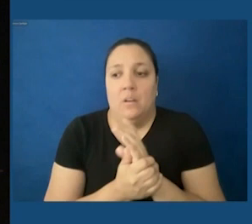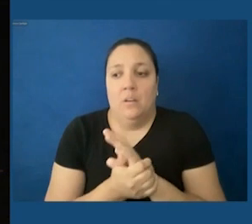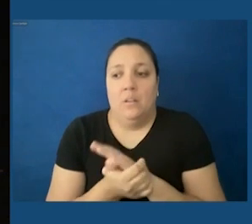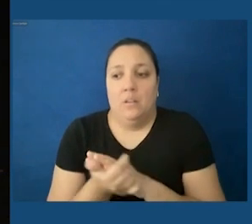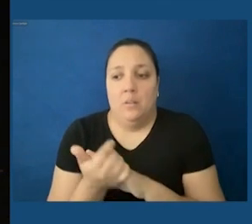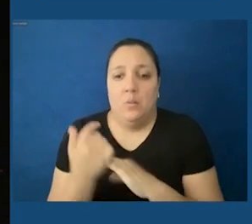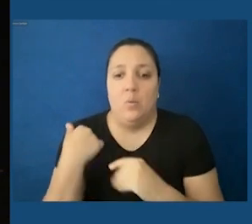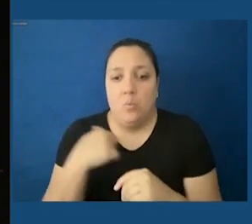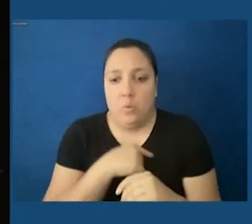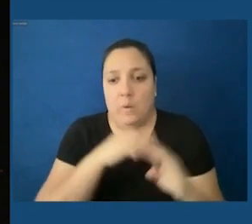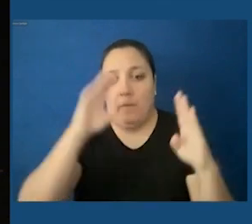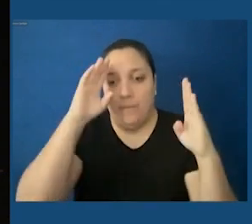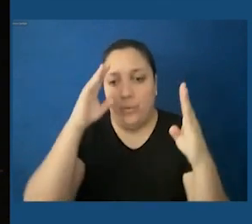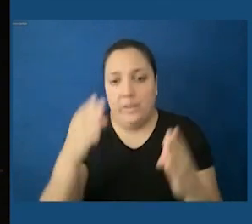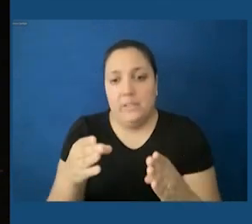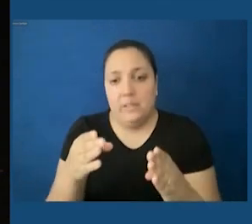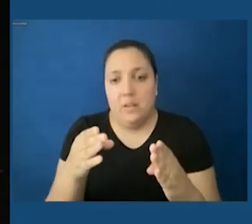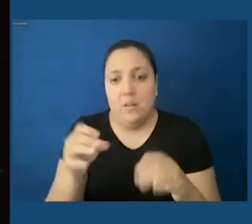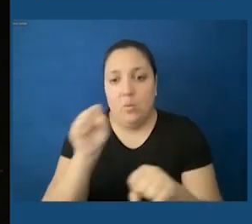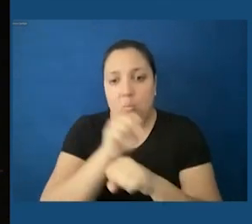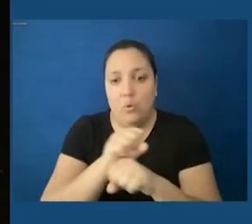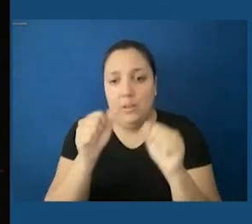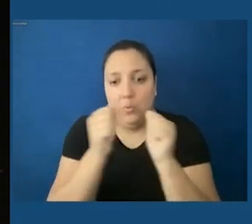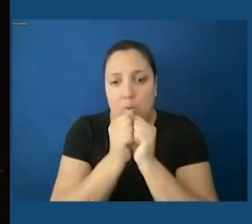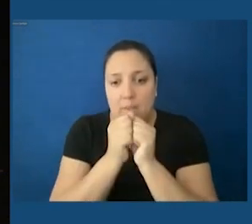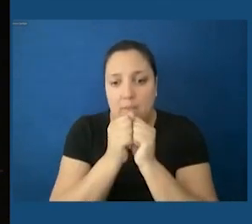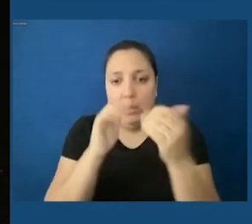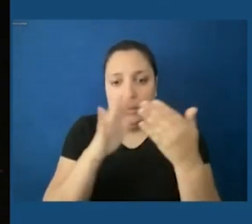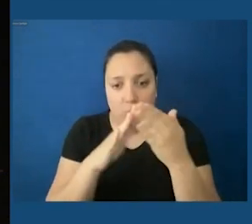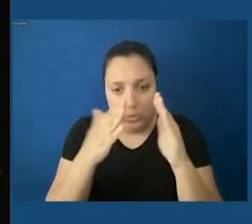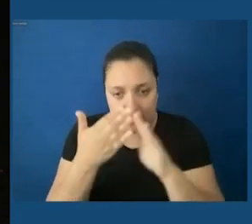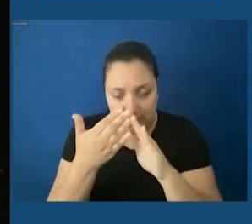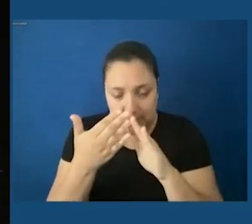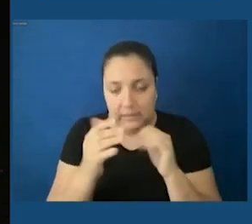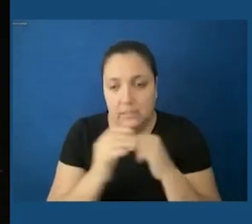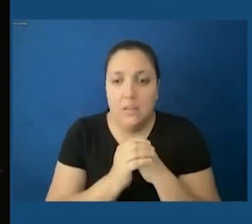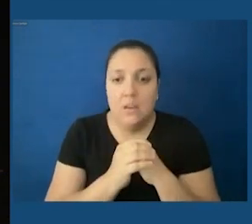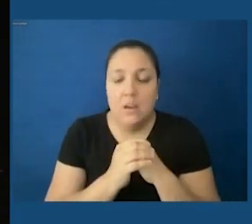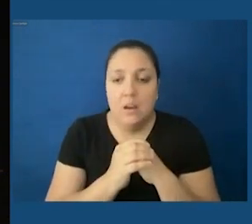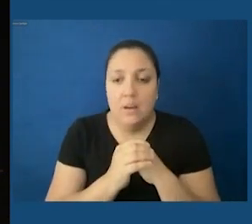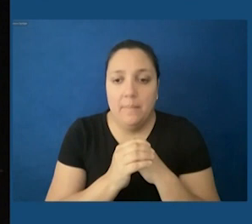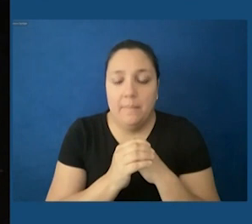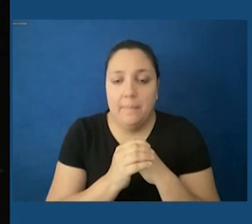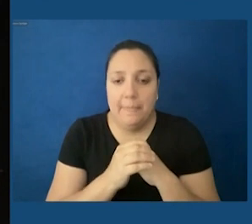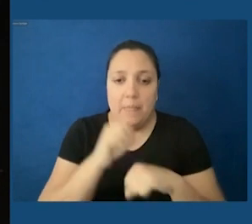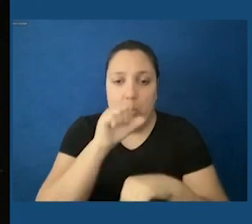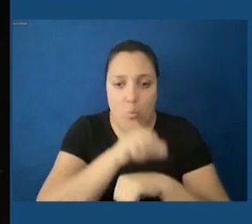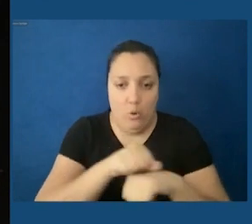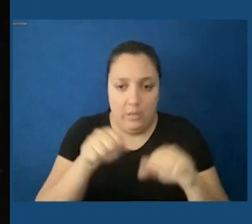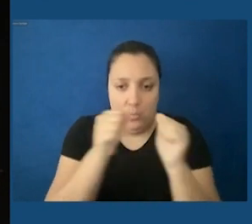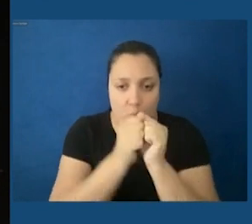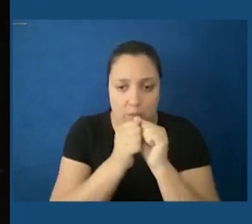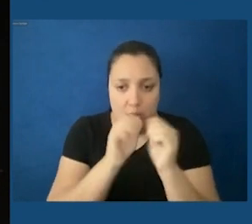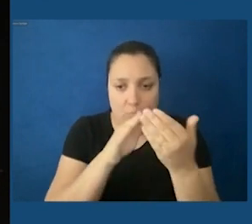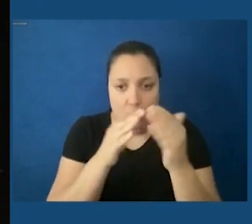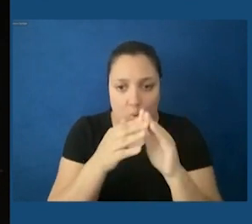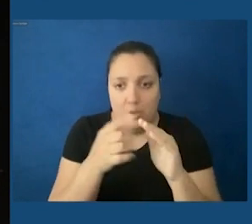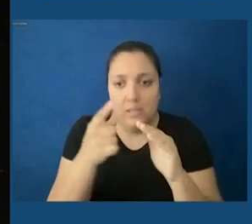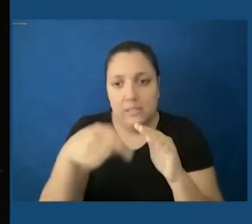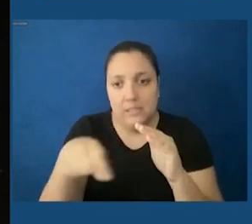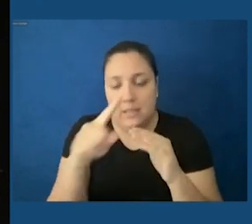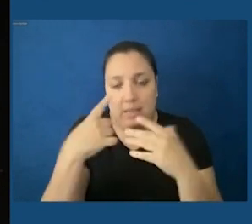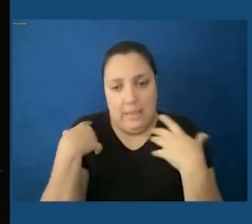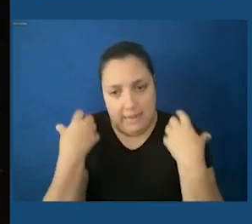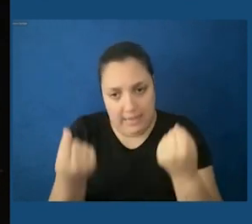focused on working with communities to help heal after incidents of bias or hate,